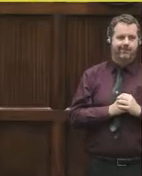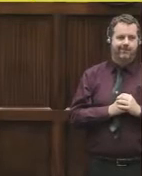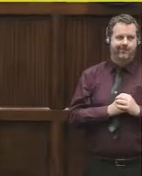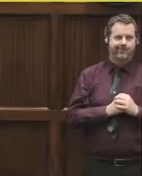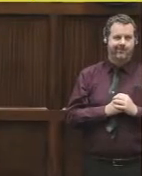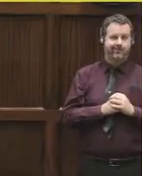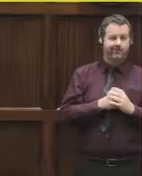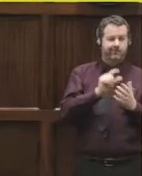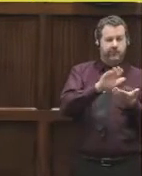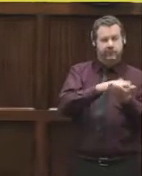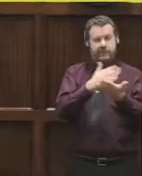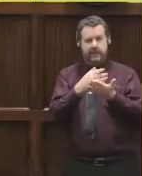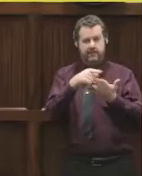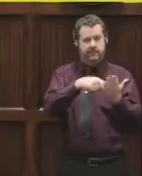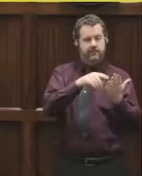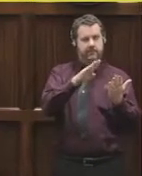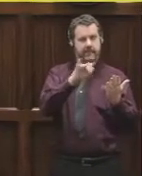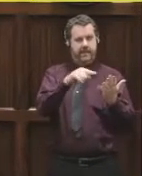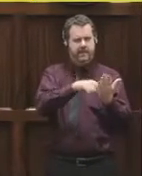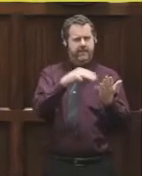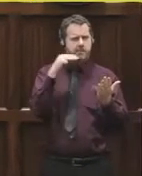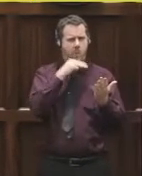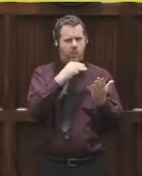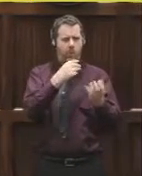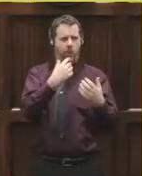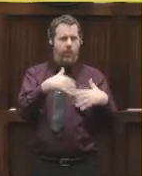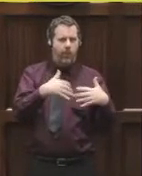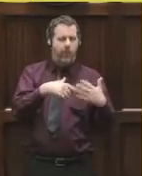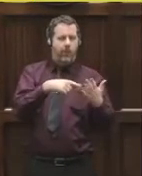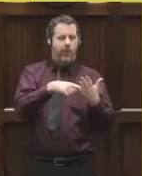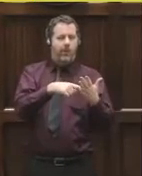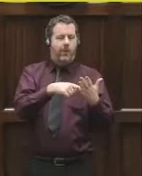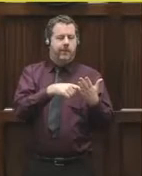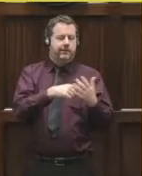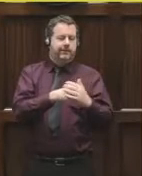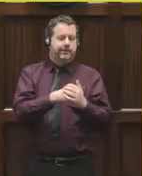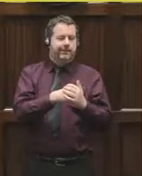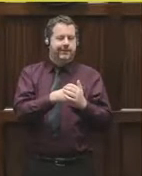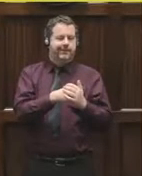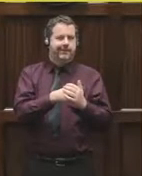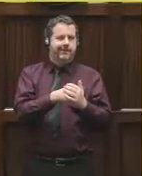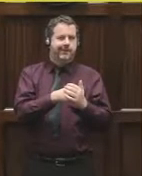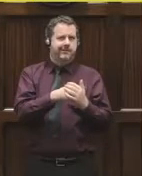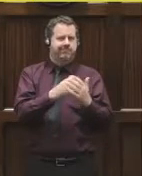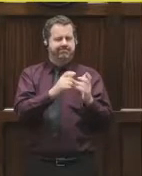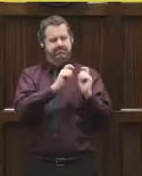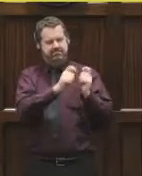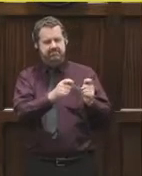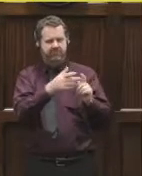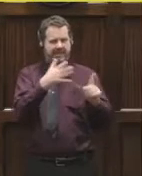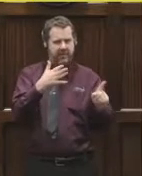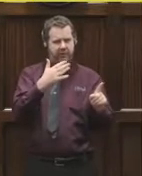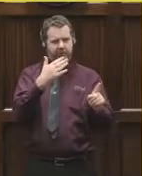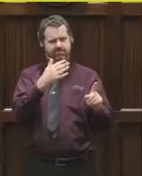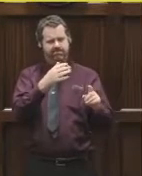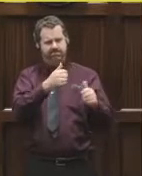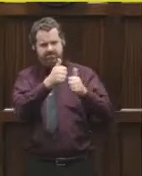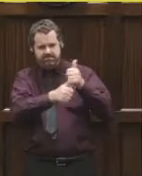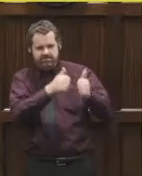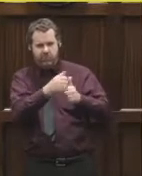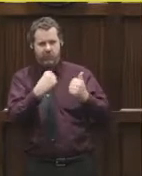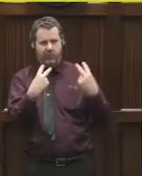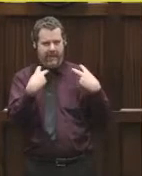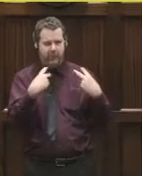seo a thugaigh aitheantas agus éifeacht den teanga agus go tugaigh cúnamh de